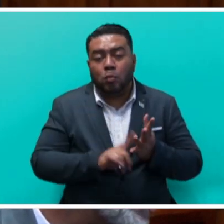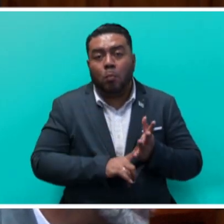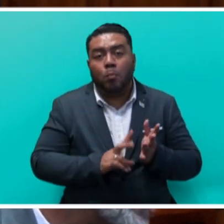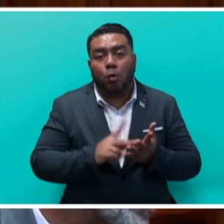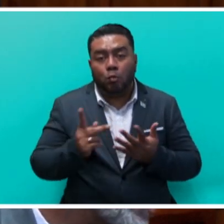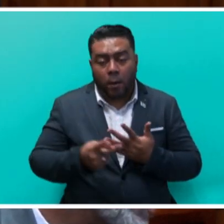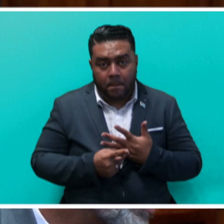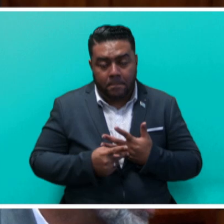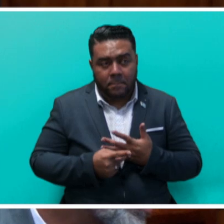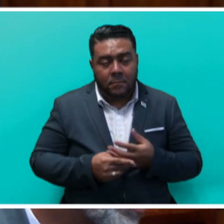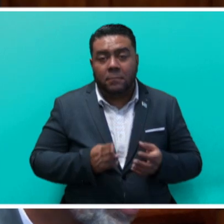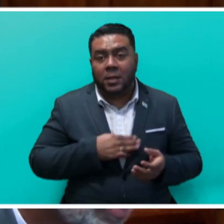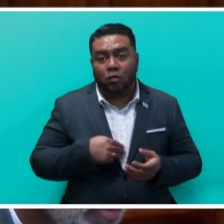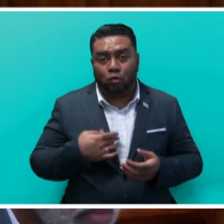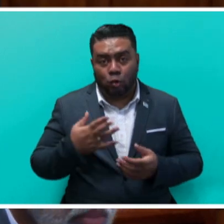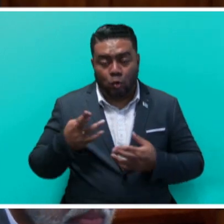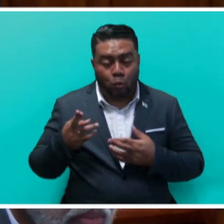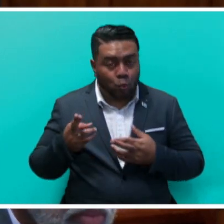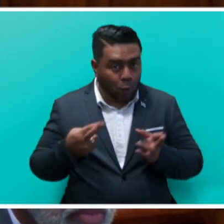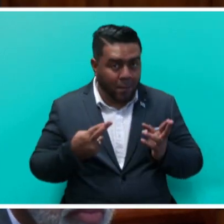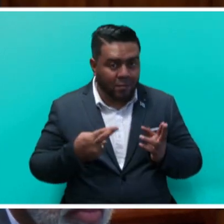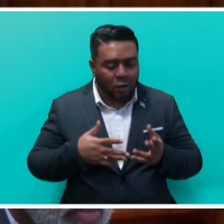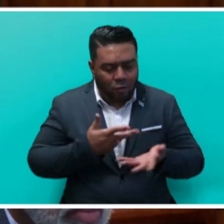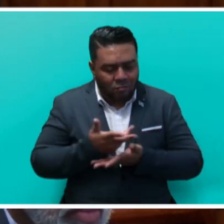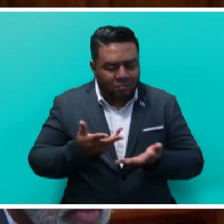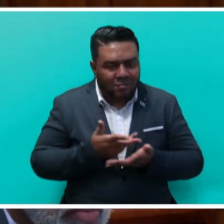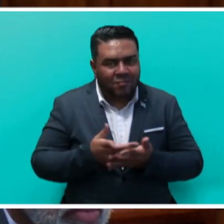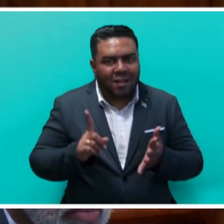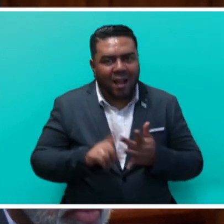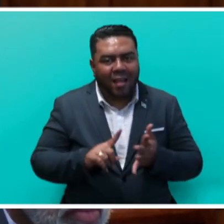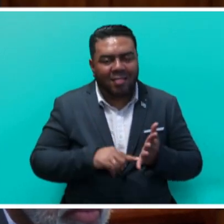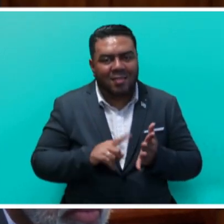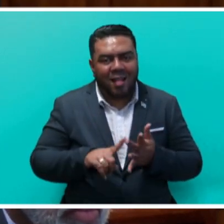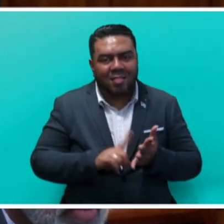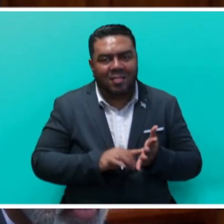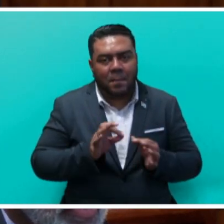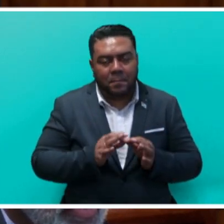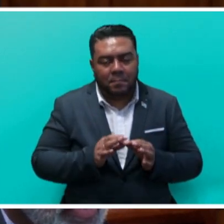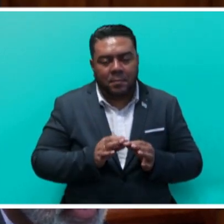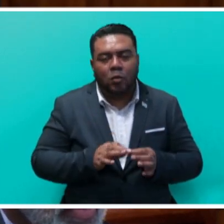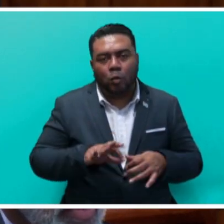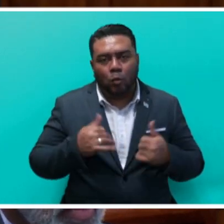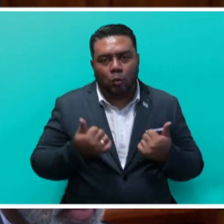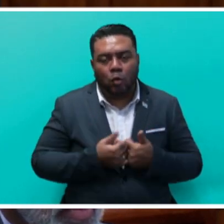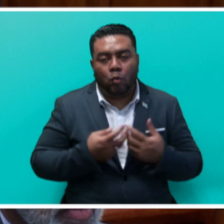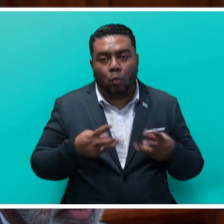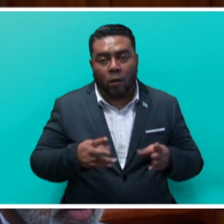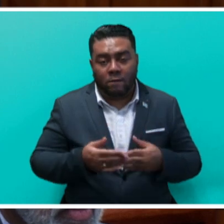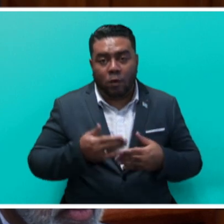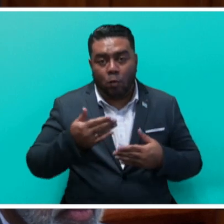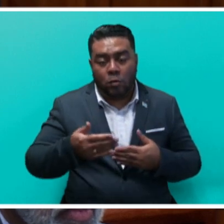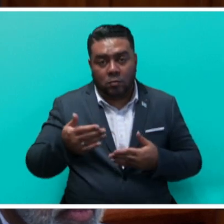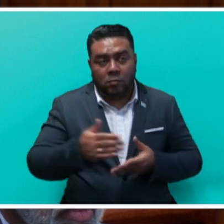recommends that consultations are carried out with ITLTB to agree on a way forward, and some potential